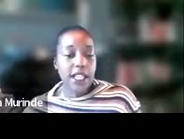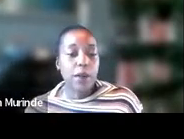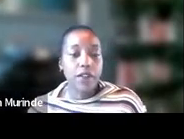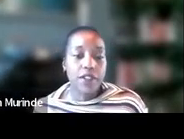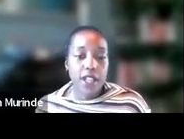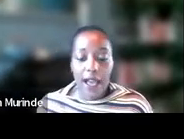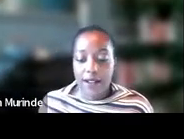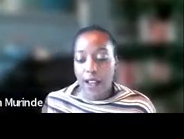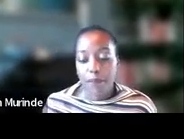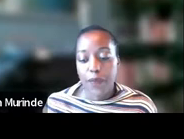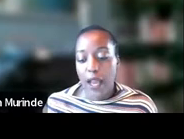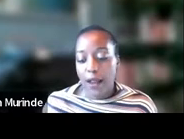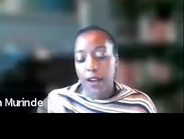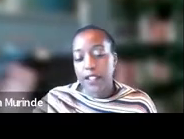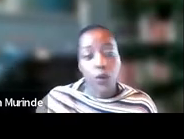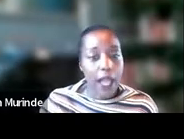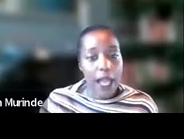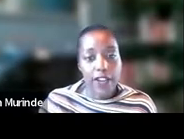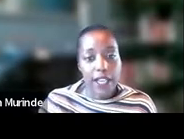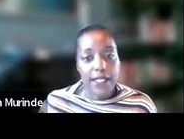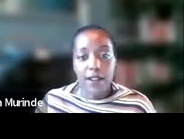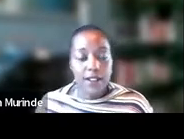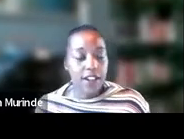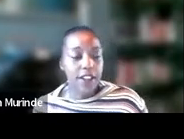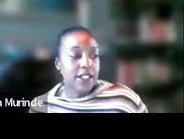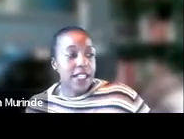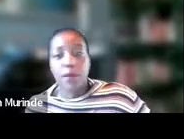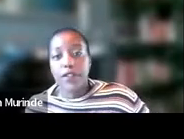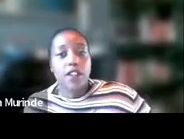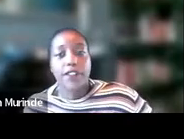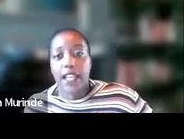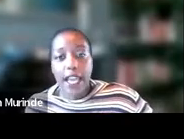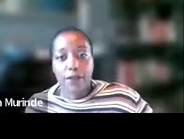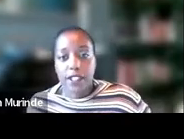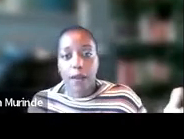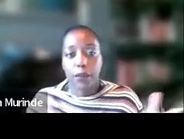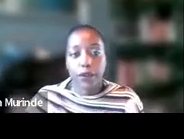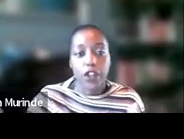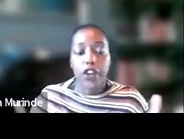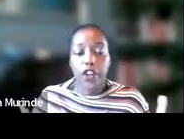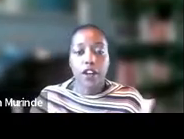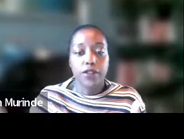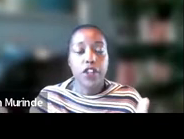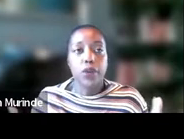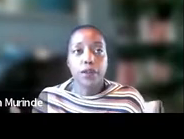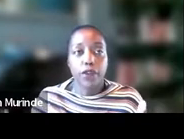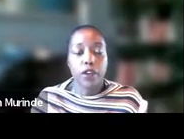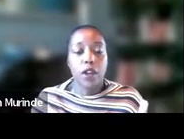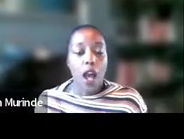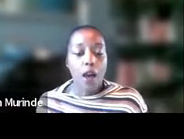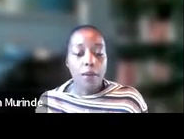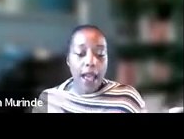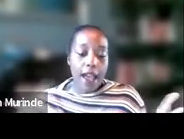know, 6 months at kind of a small gallery in East London, and then 6 months at the V&A, for example, to look at kind of two